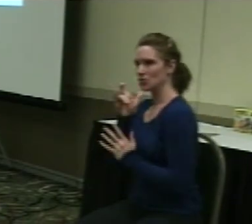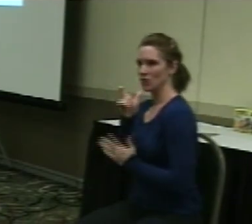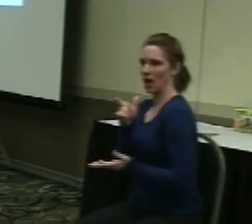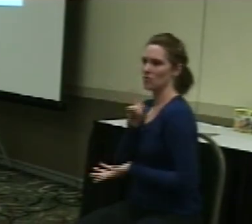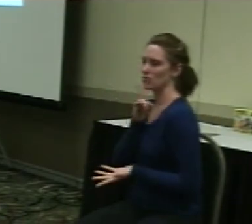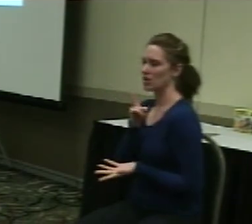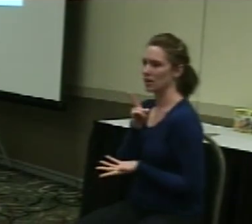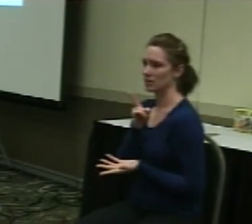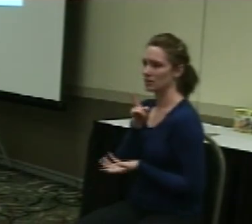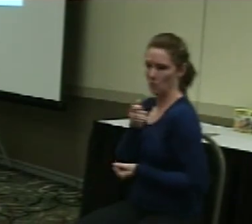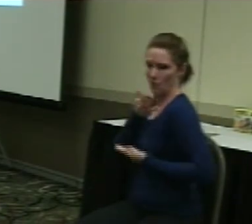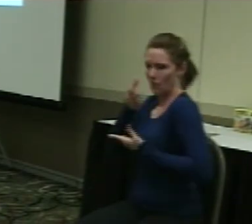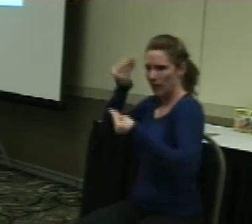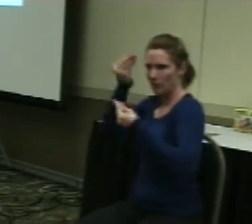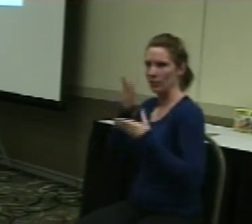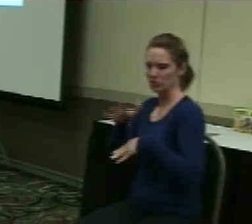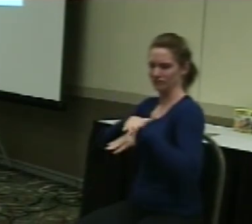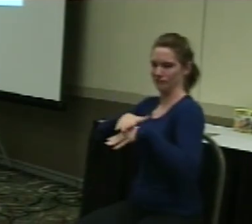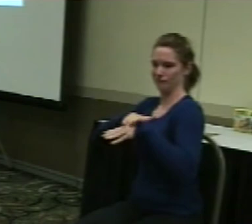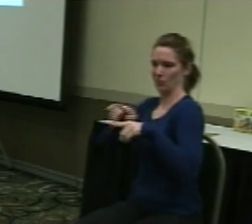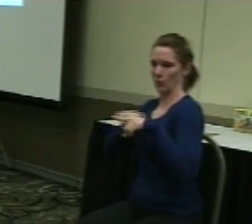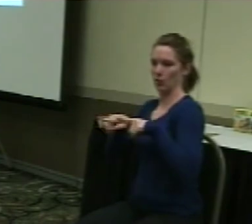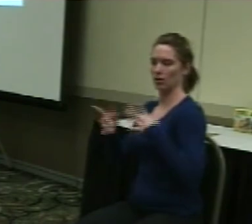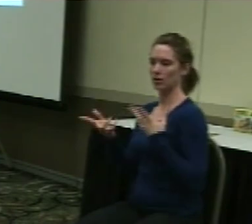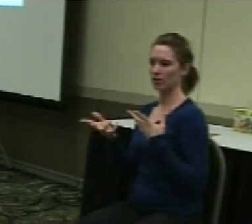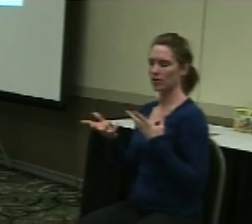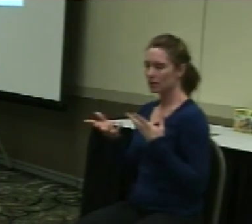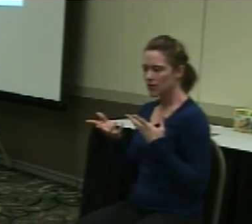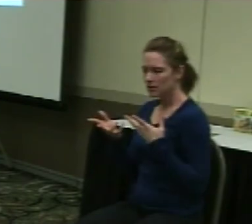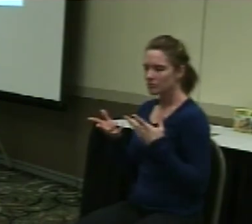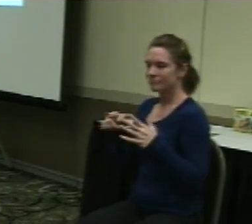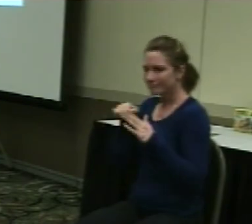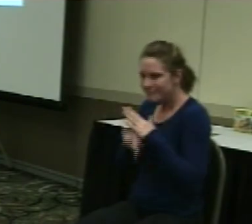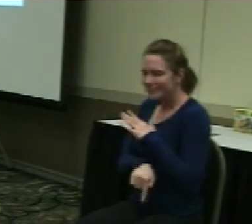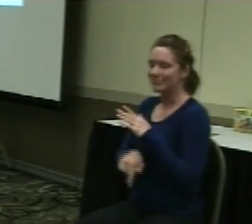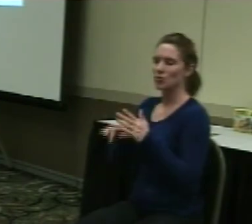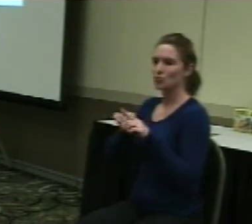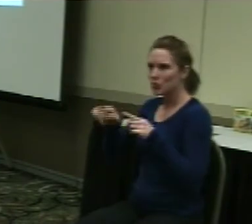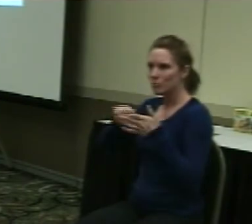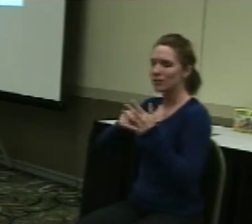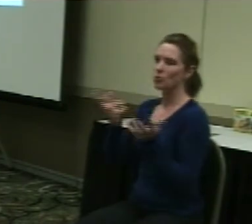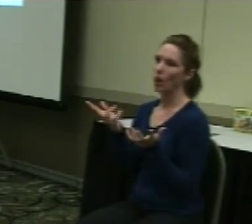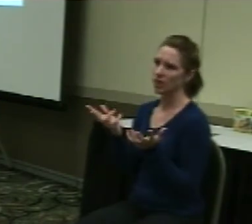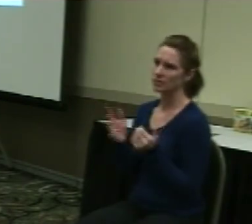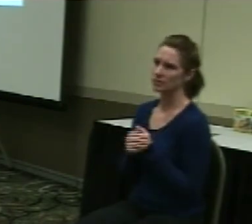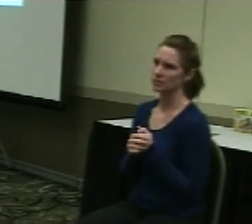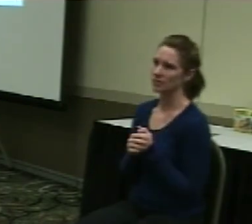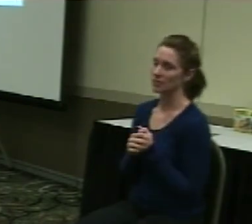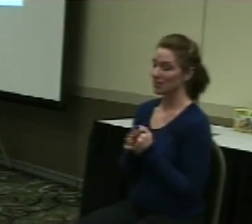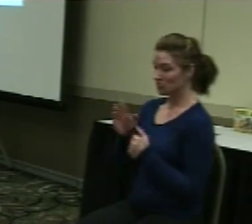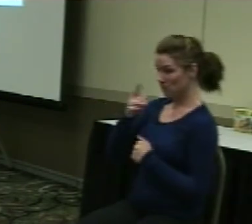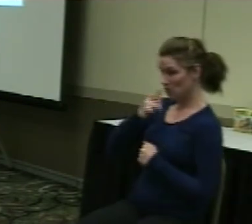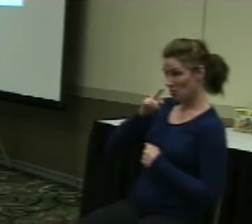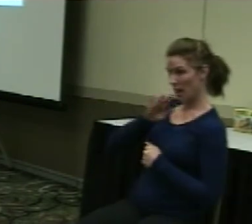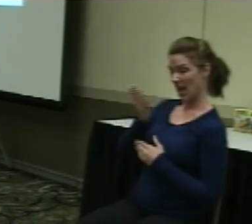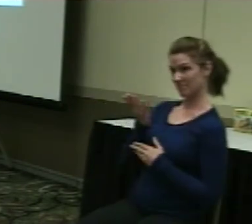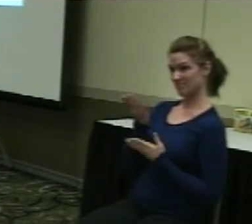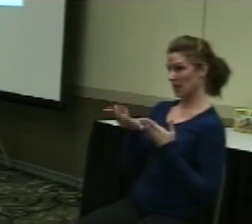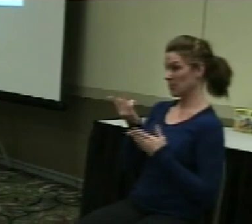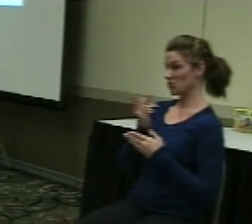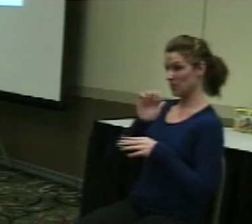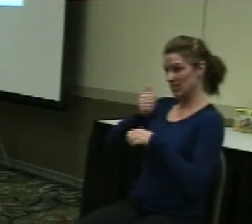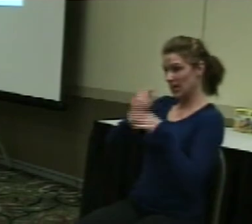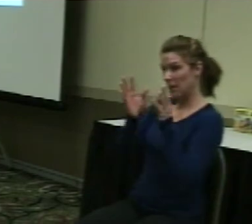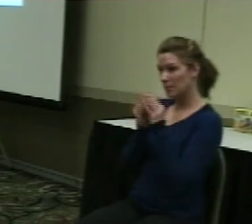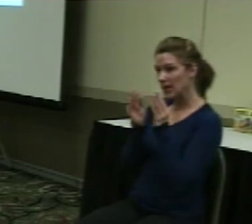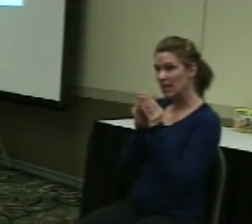particularly provide any more insight. Would you be so kind as to maybe we'll set up a meeting to talk